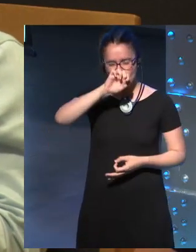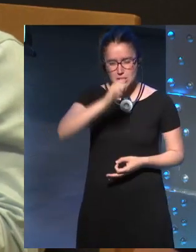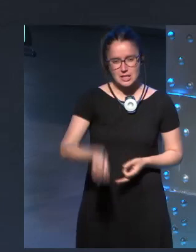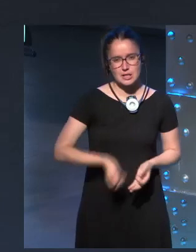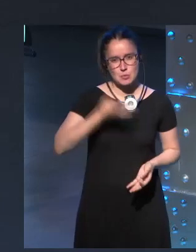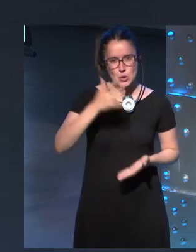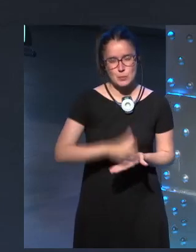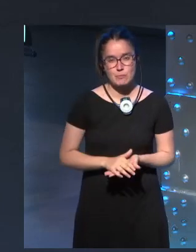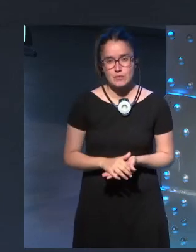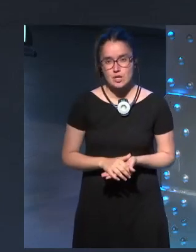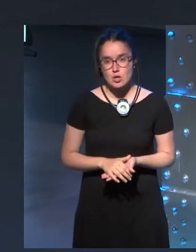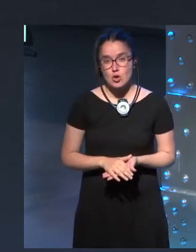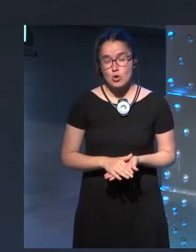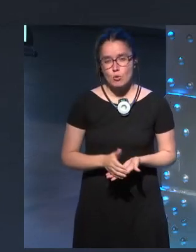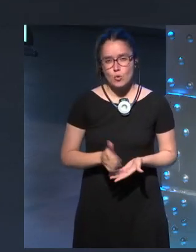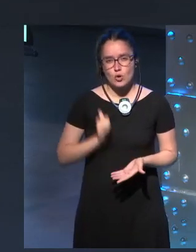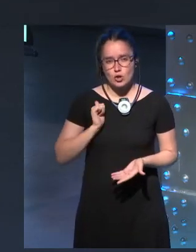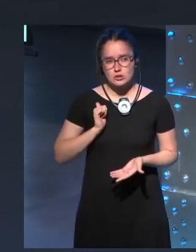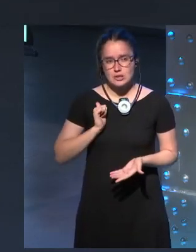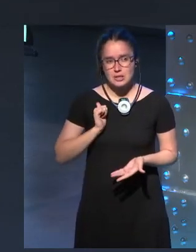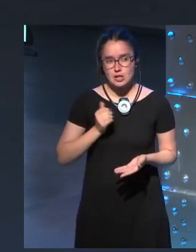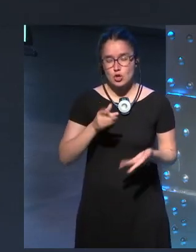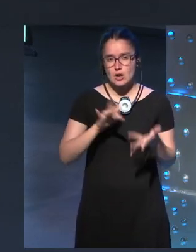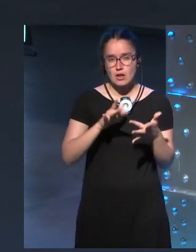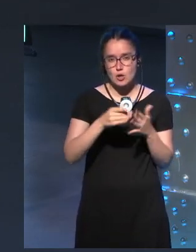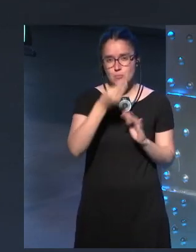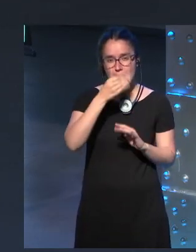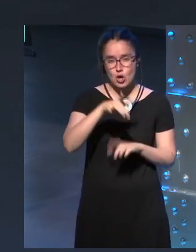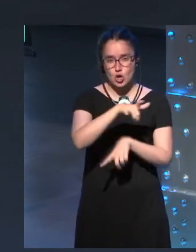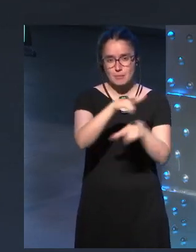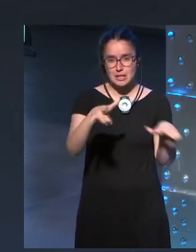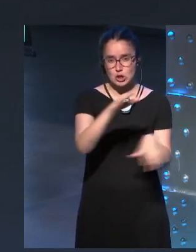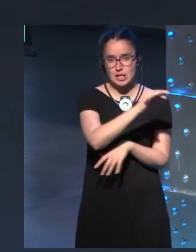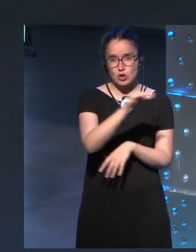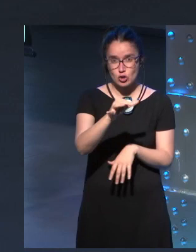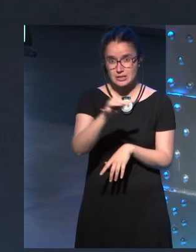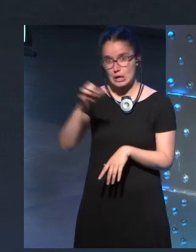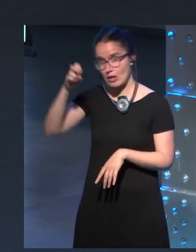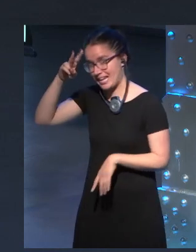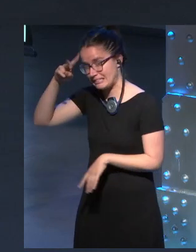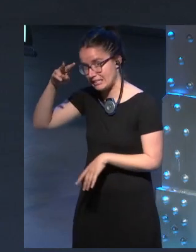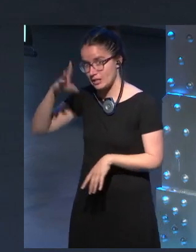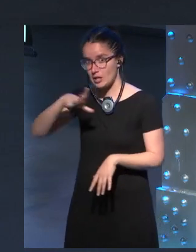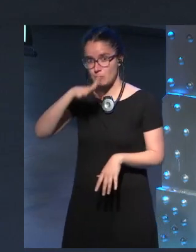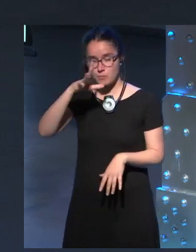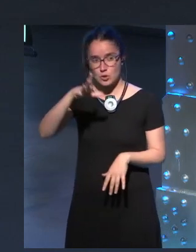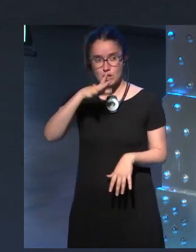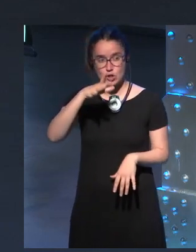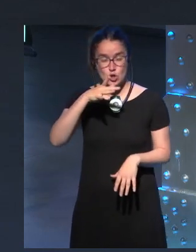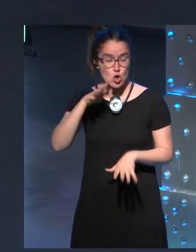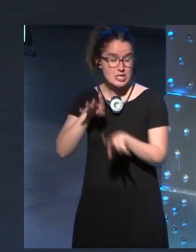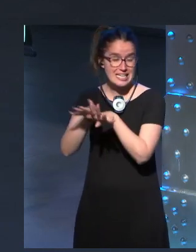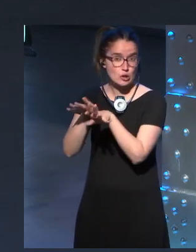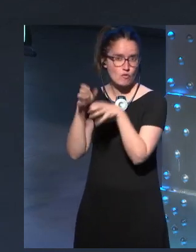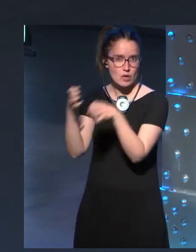that I'm sure that you fell in love with. Well, curiously, I've had better relationships with people from San Sebastian than from people from